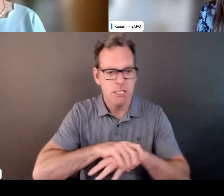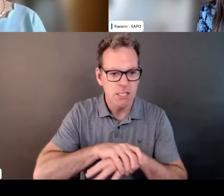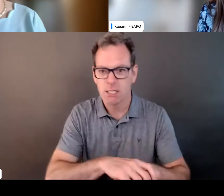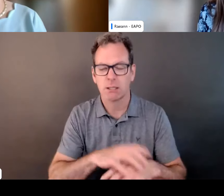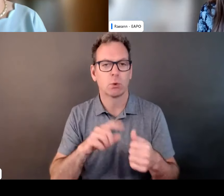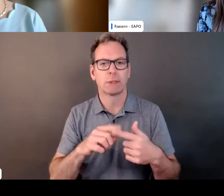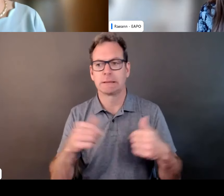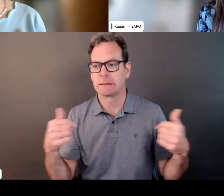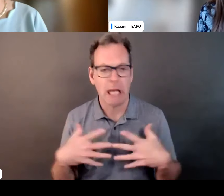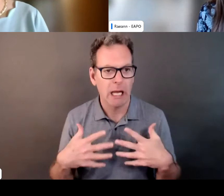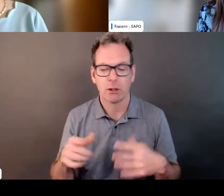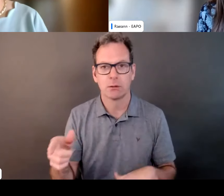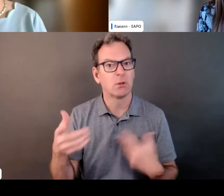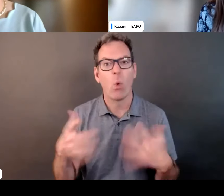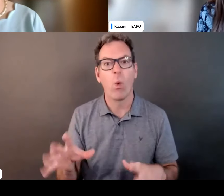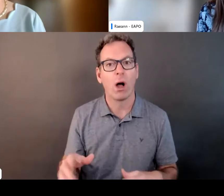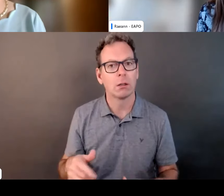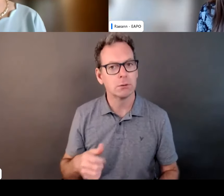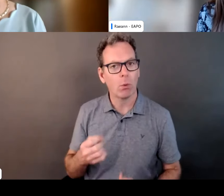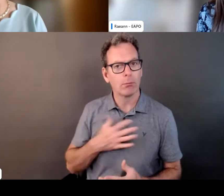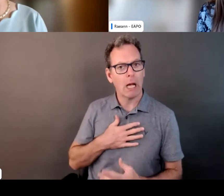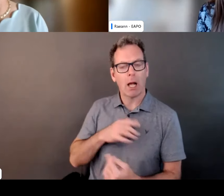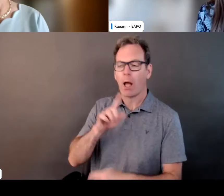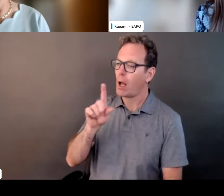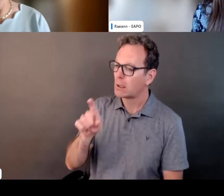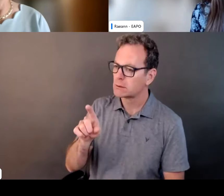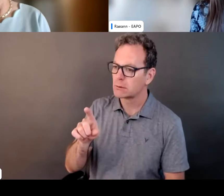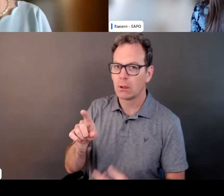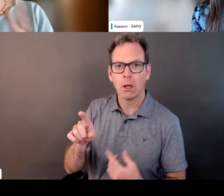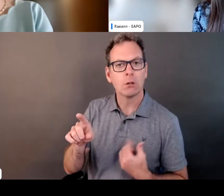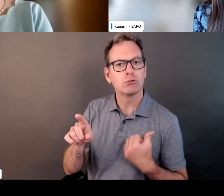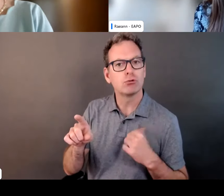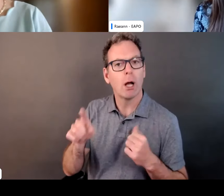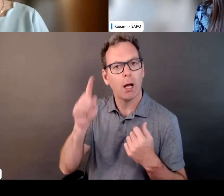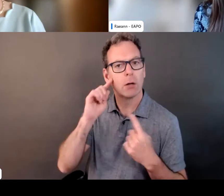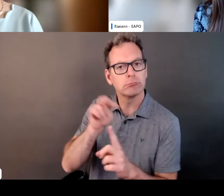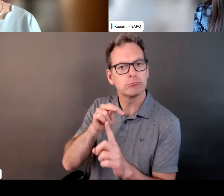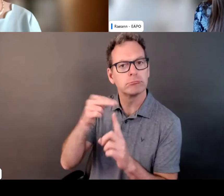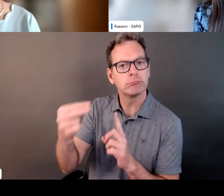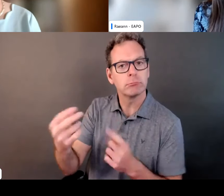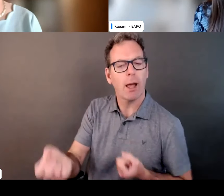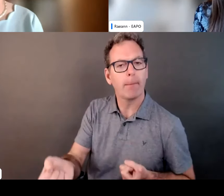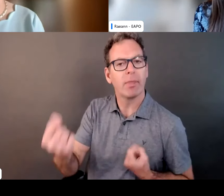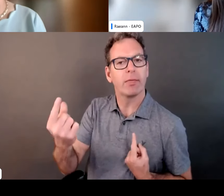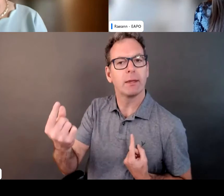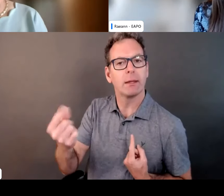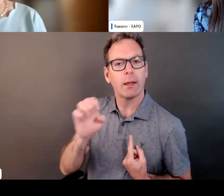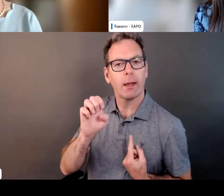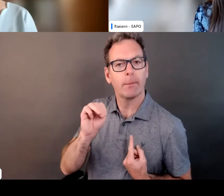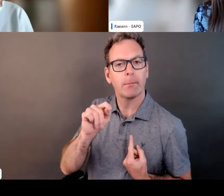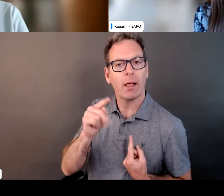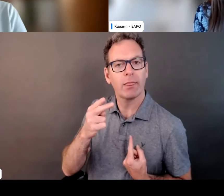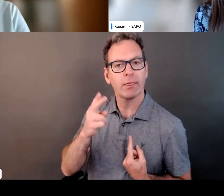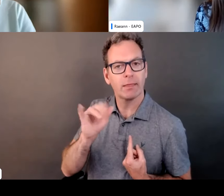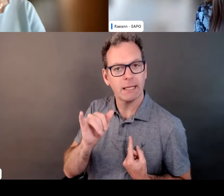as empathetically as I can. And I might say something like, I might pull the caregiver aside and say,